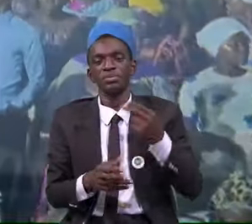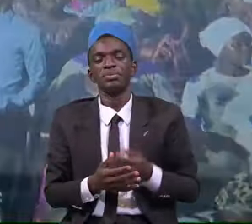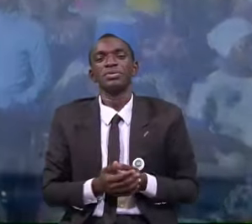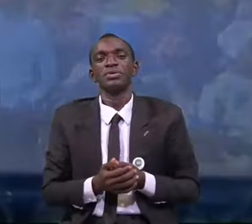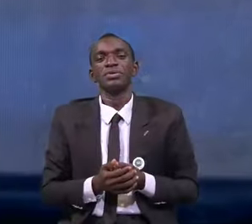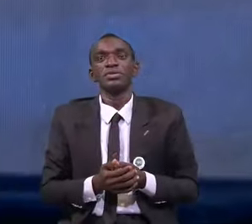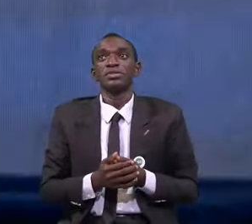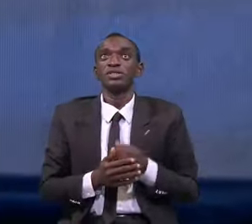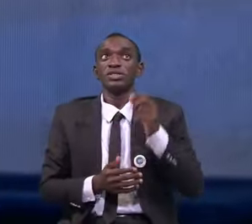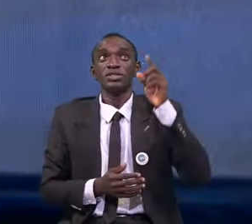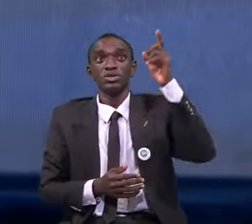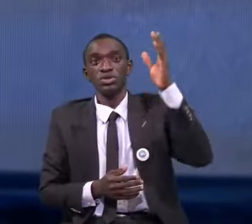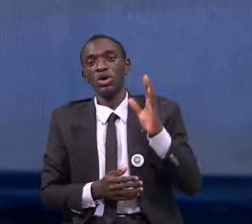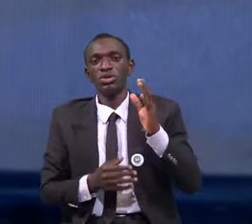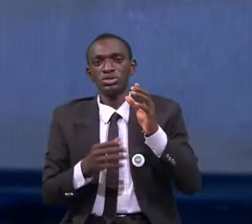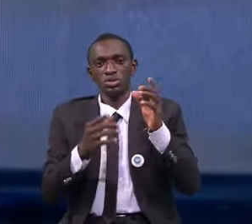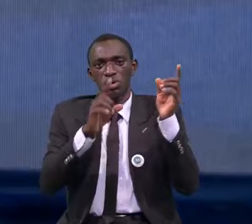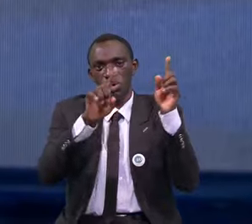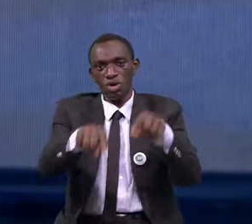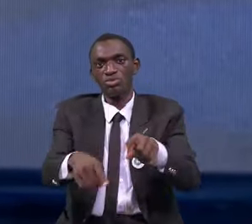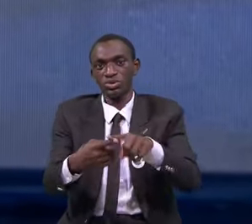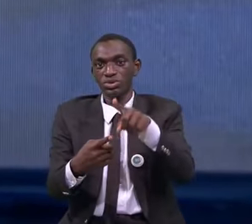He comes to you in his love.